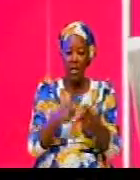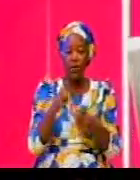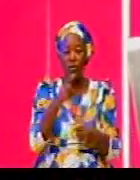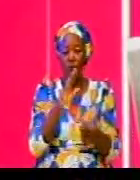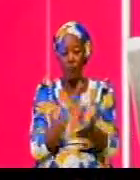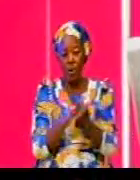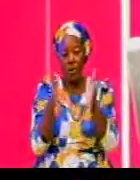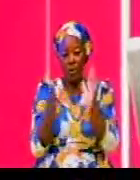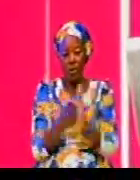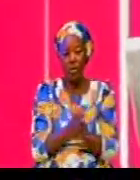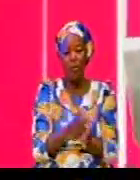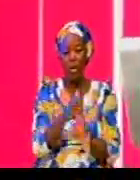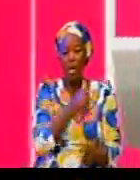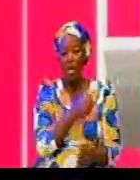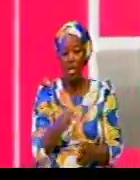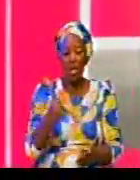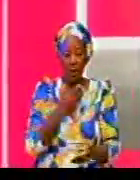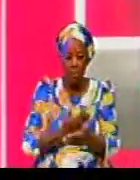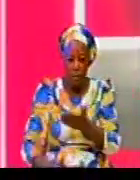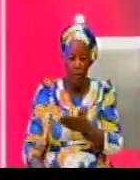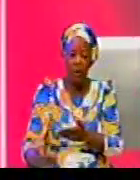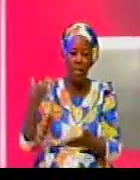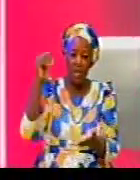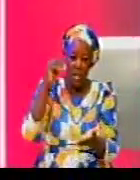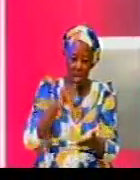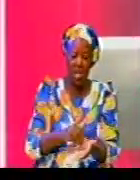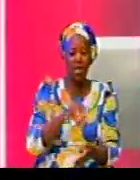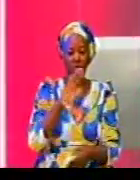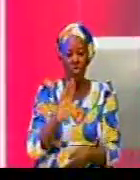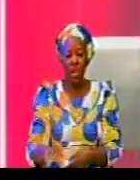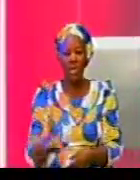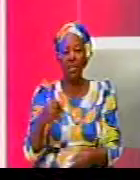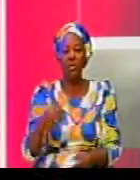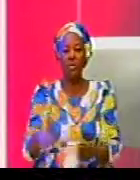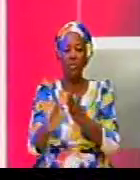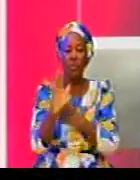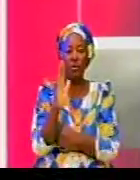your condemnation away. And you become a